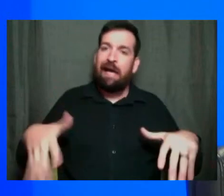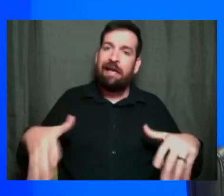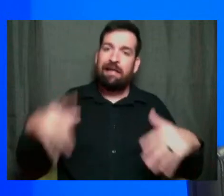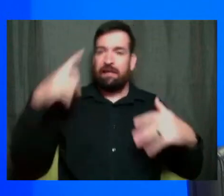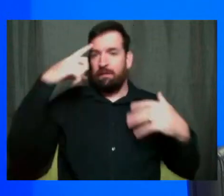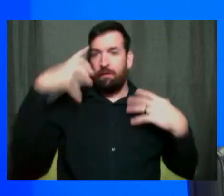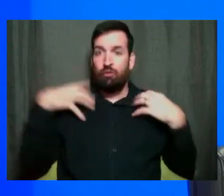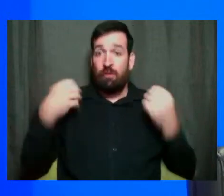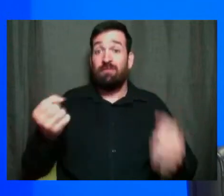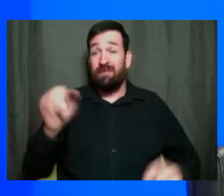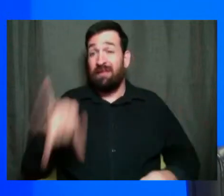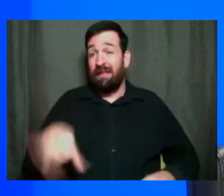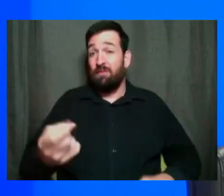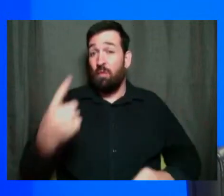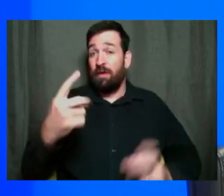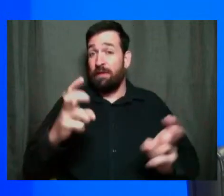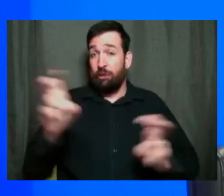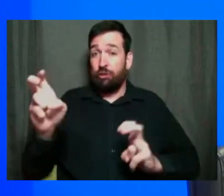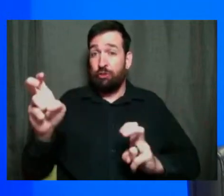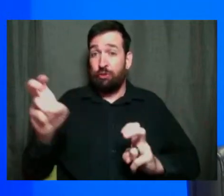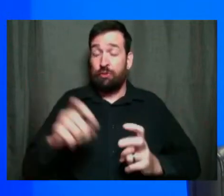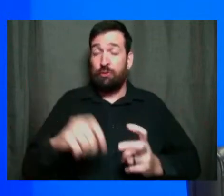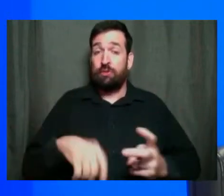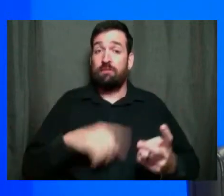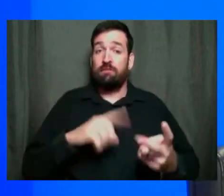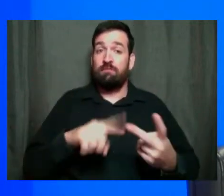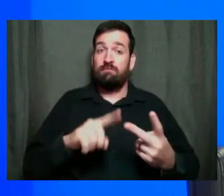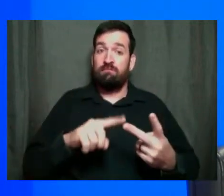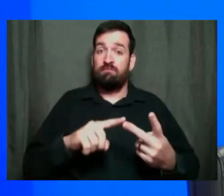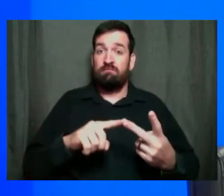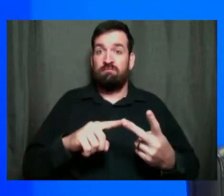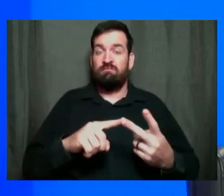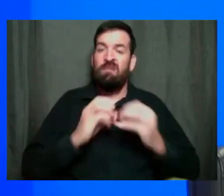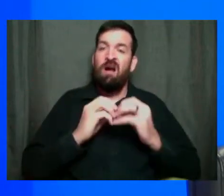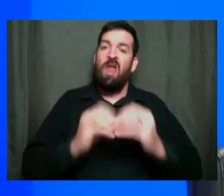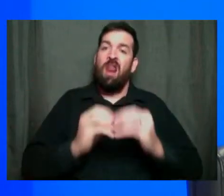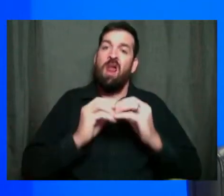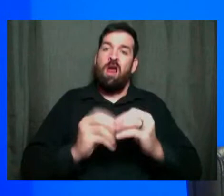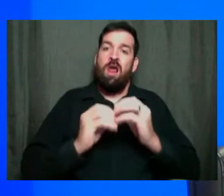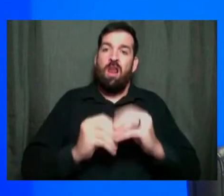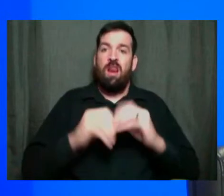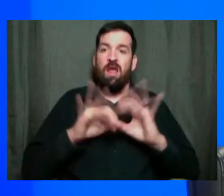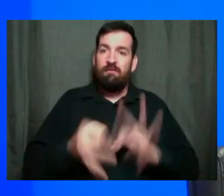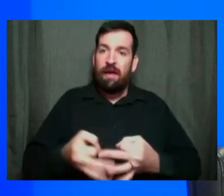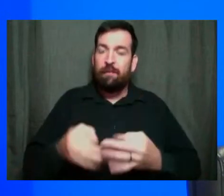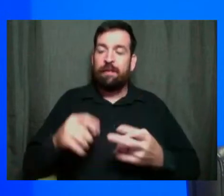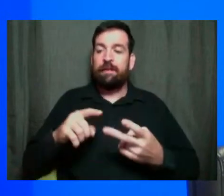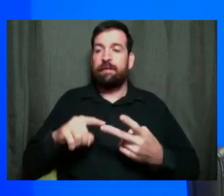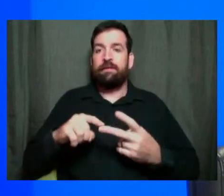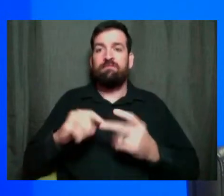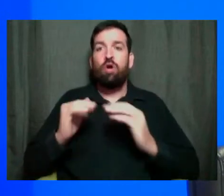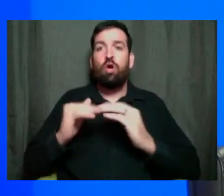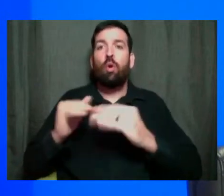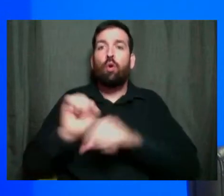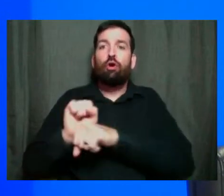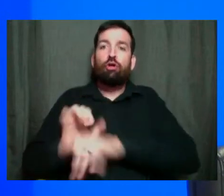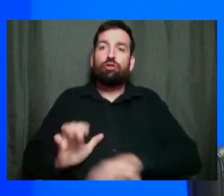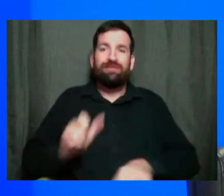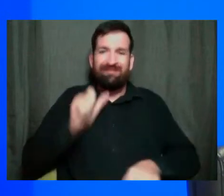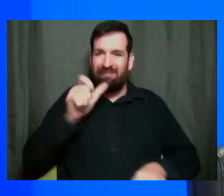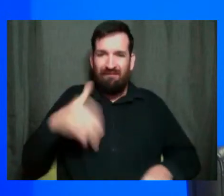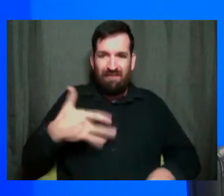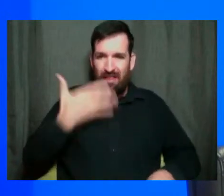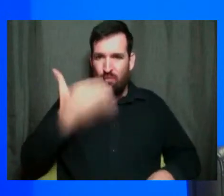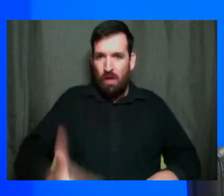issues. You see patients fighting more with family members, fighting more with coworkers, just not feeling well during the daytime.